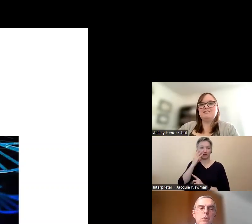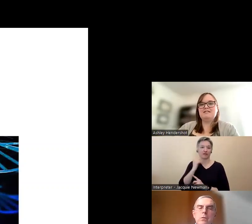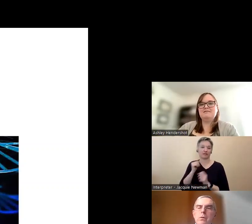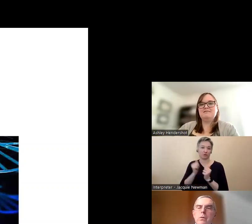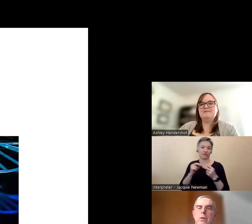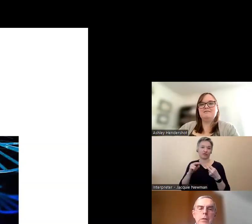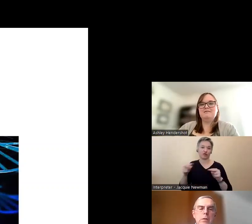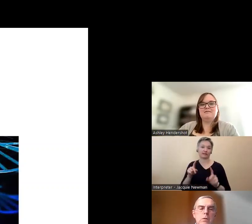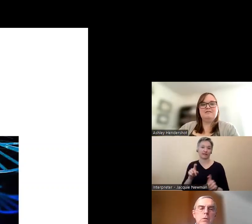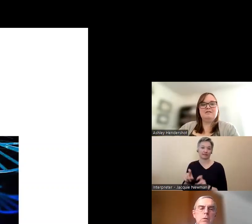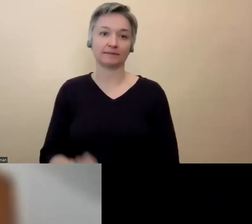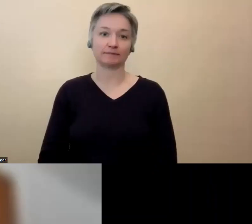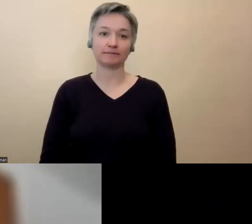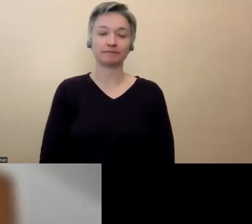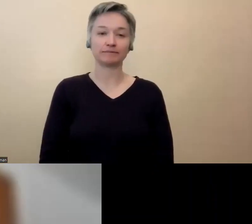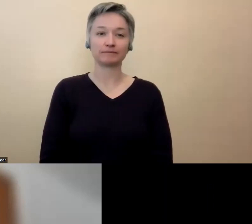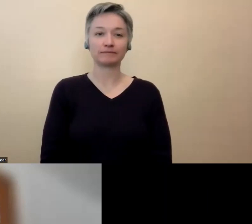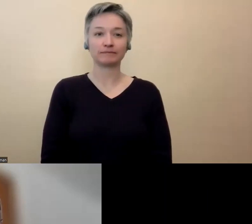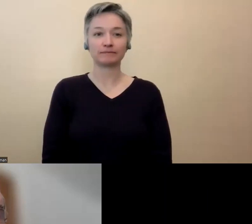genetic testing.